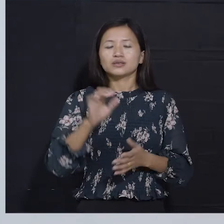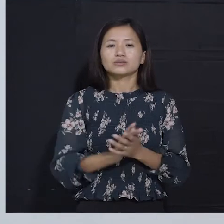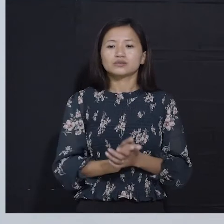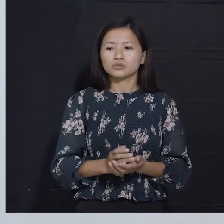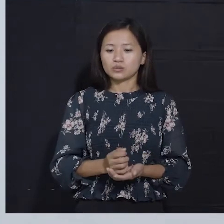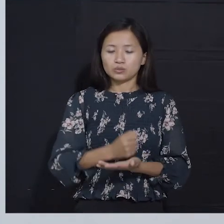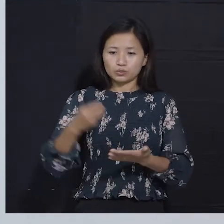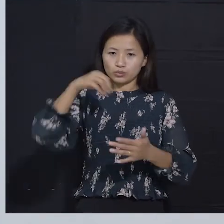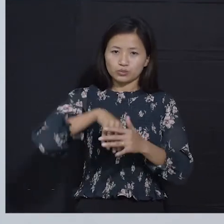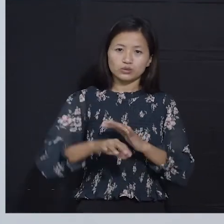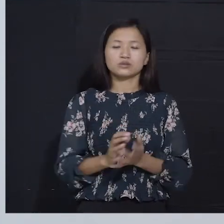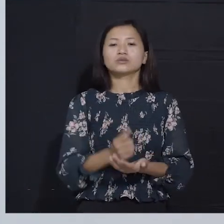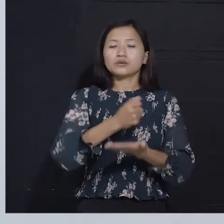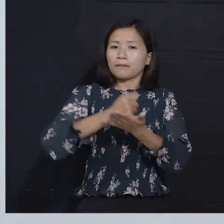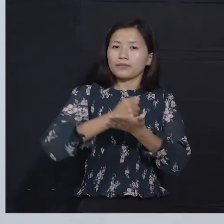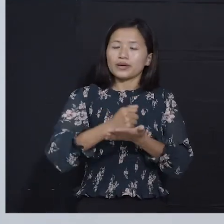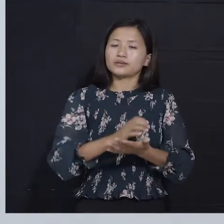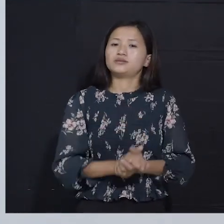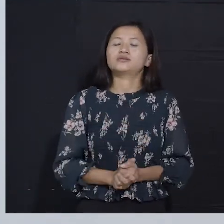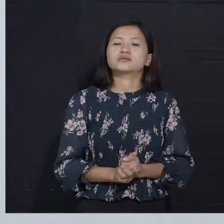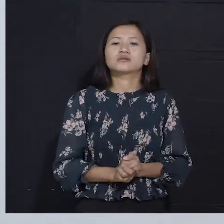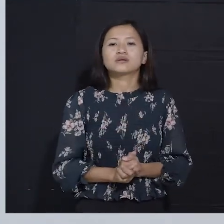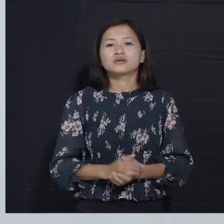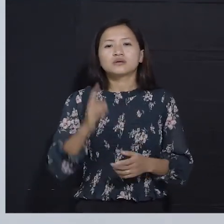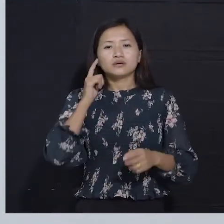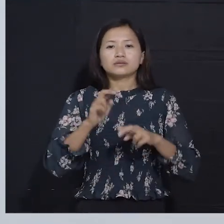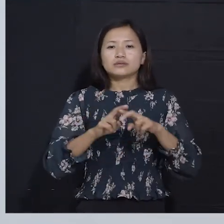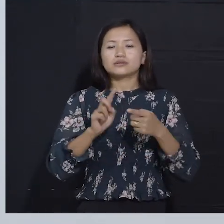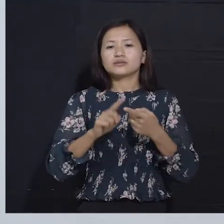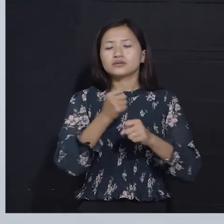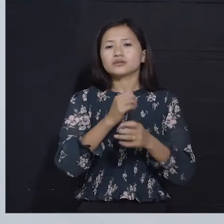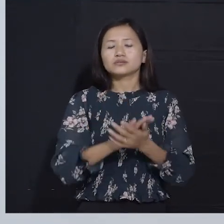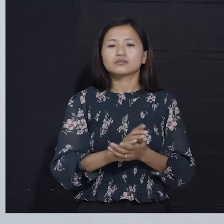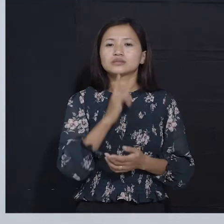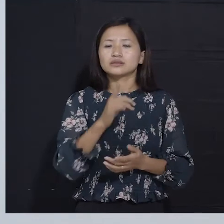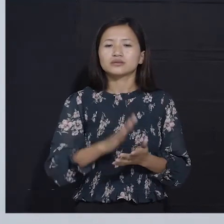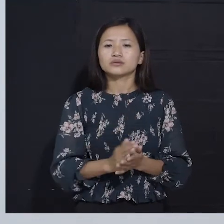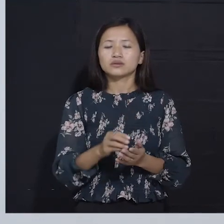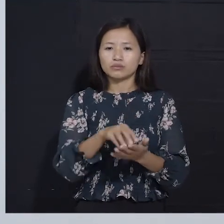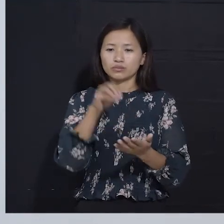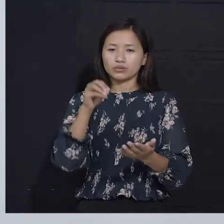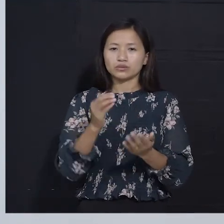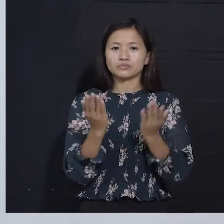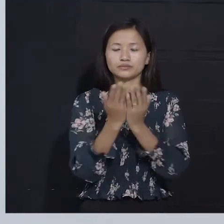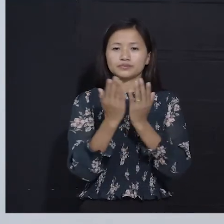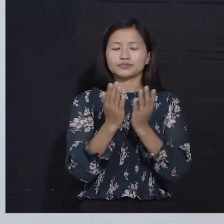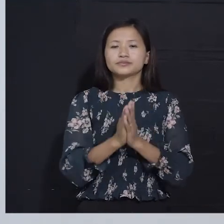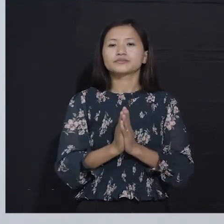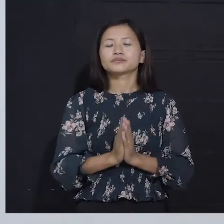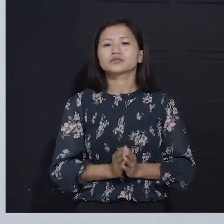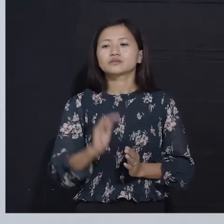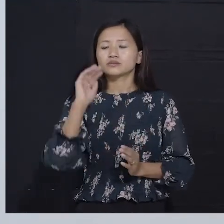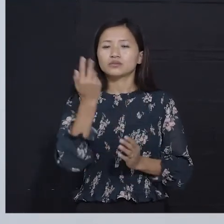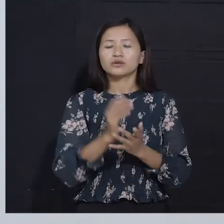practice. Sometimes we listen, but we don't put it into practice. For example, I'm telling you to get hold of your book as you listen to the explanation. Some